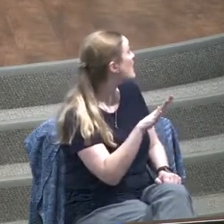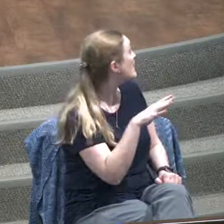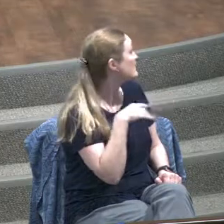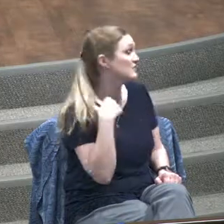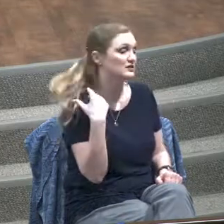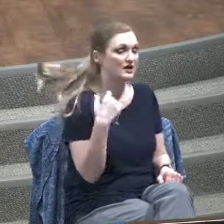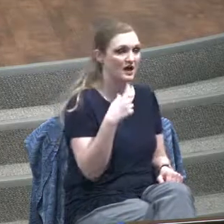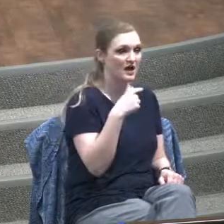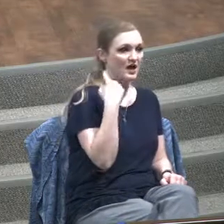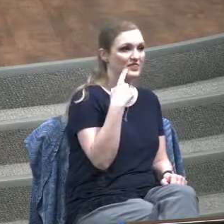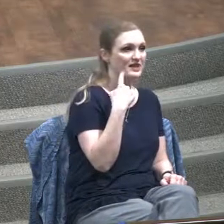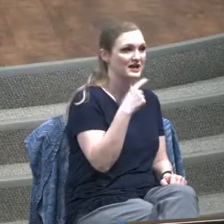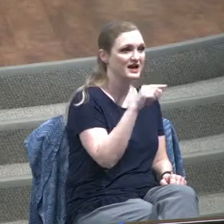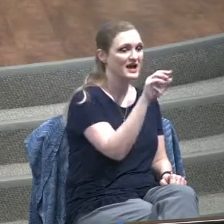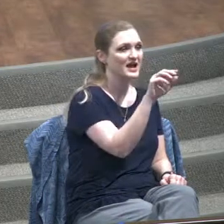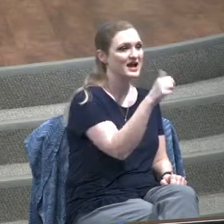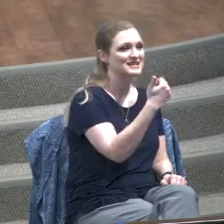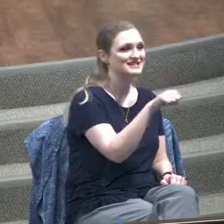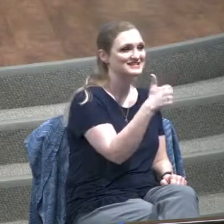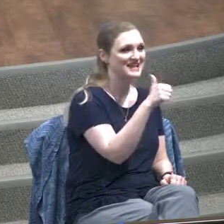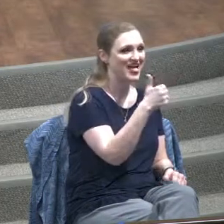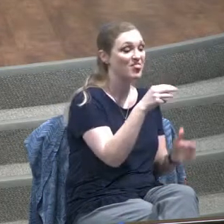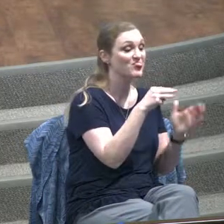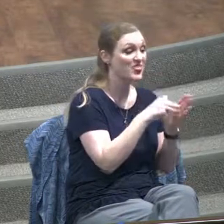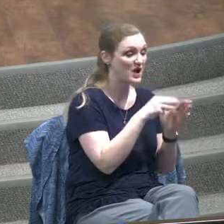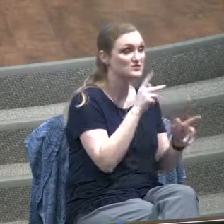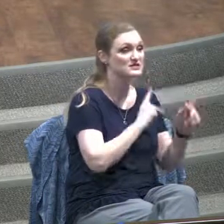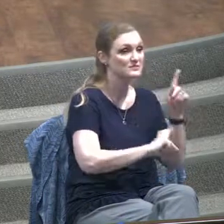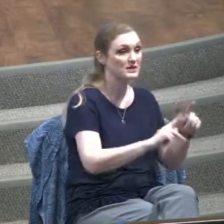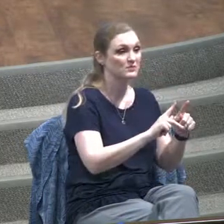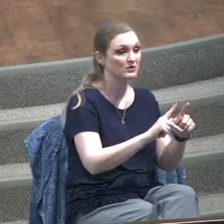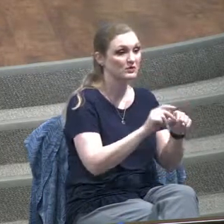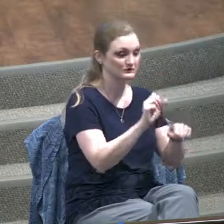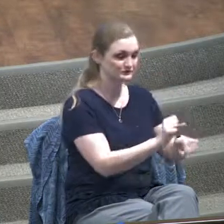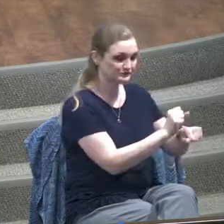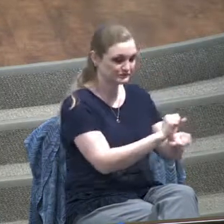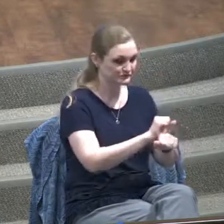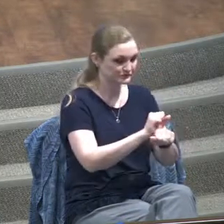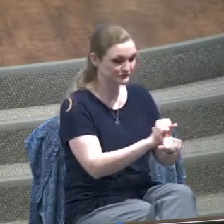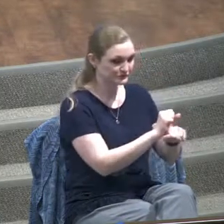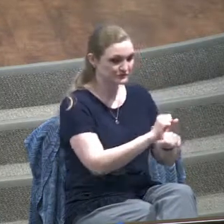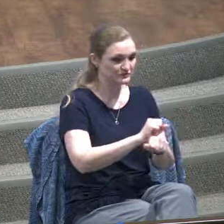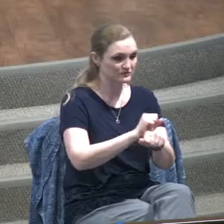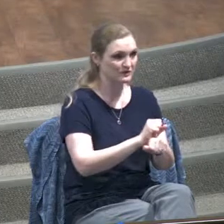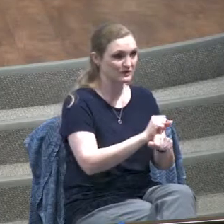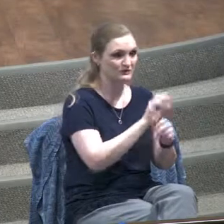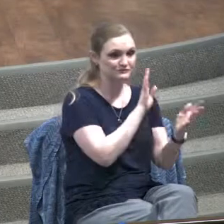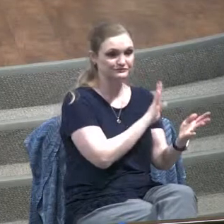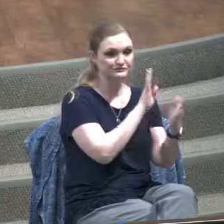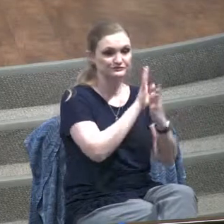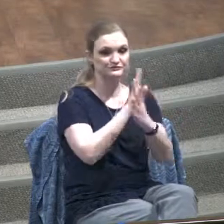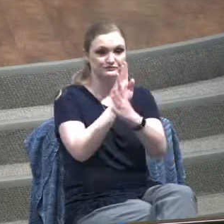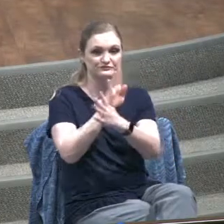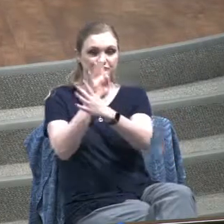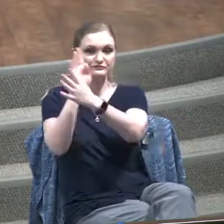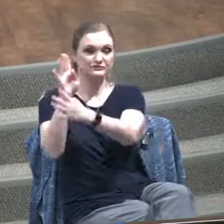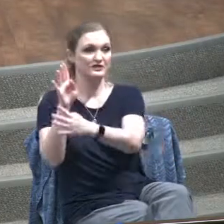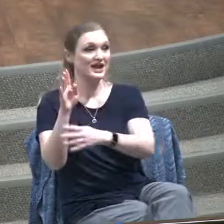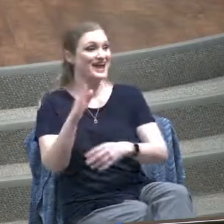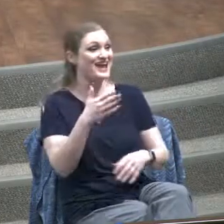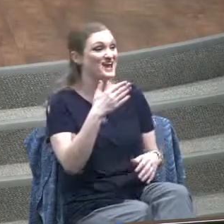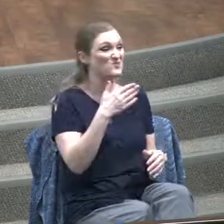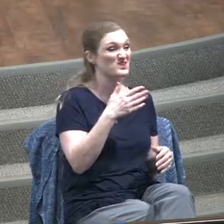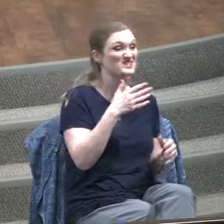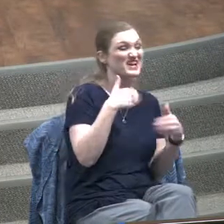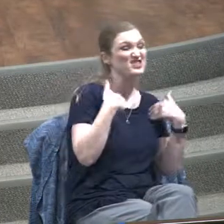think he took off 10,000 people at that time, 10,000 of the best, the youngest, the brightest. I would not have been in that group had I